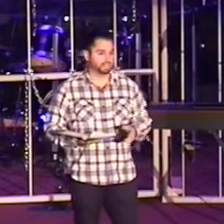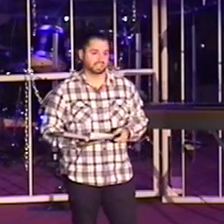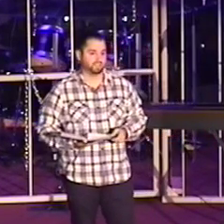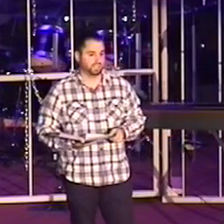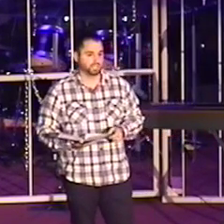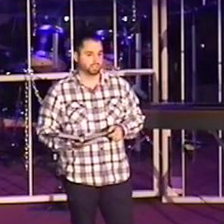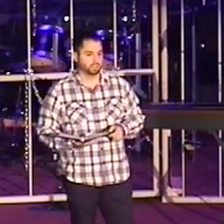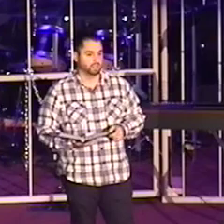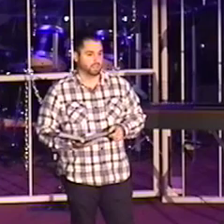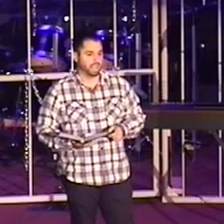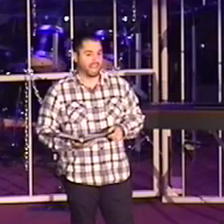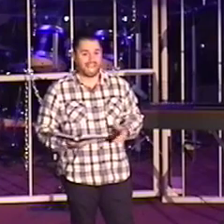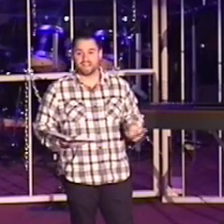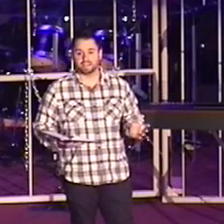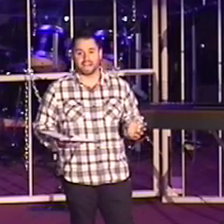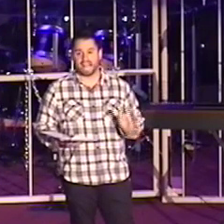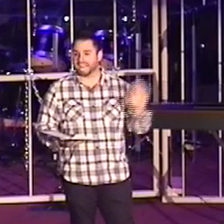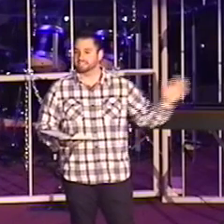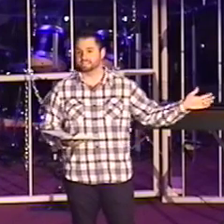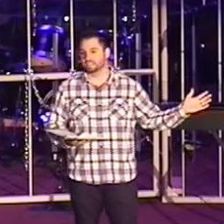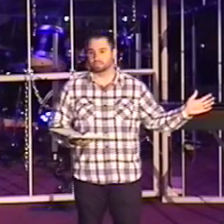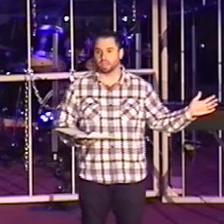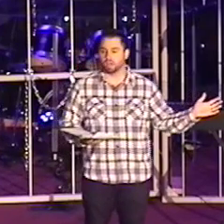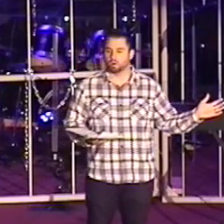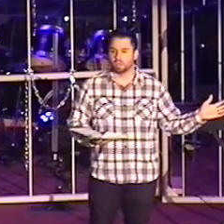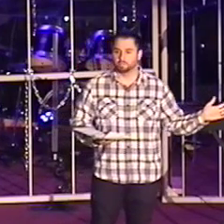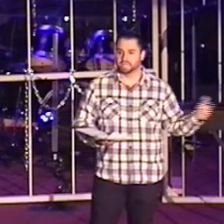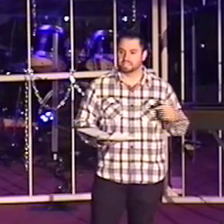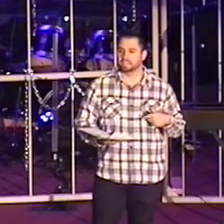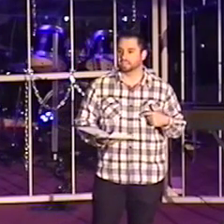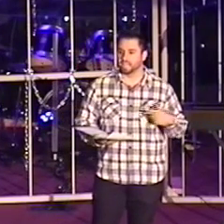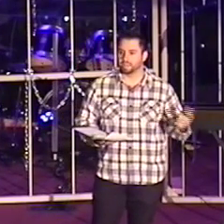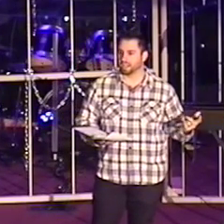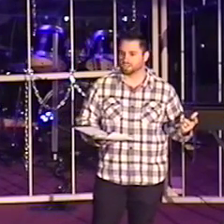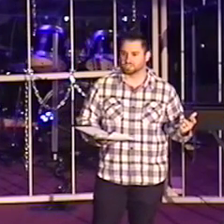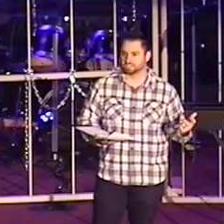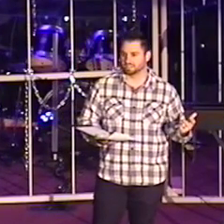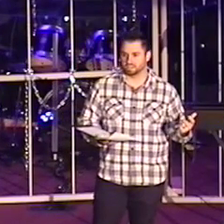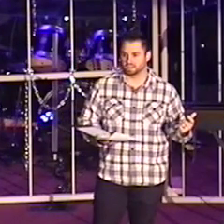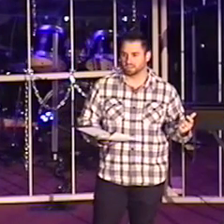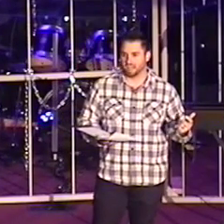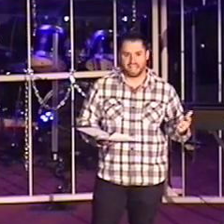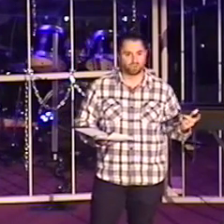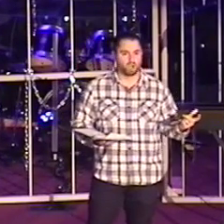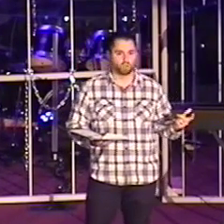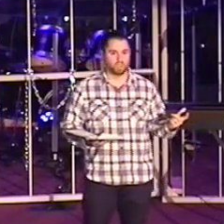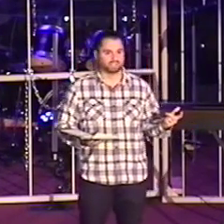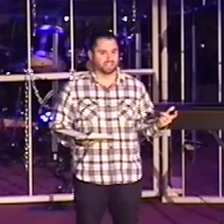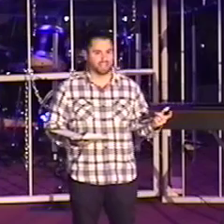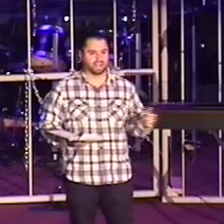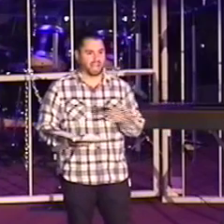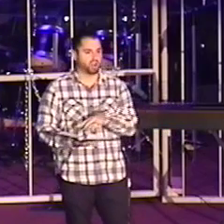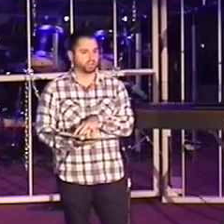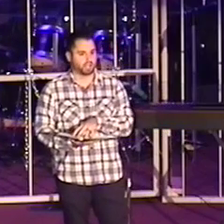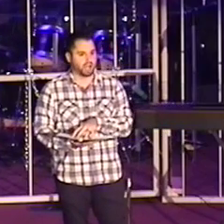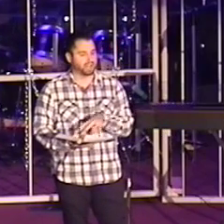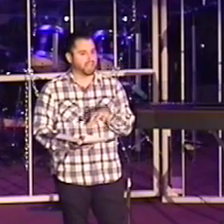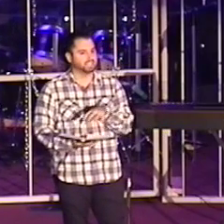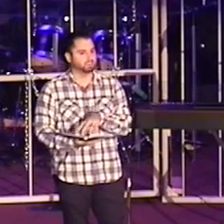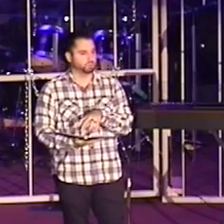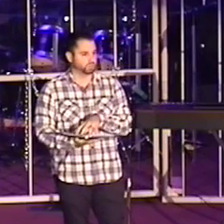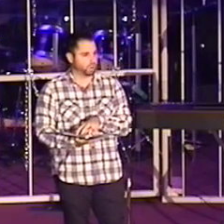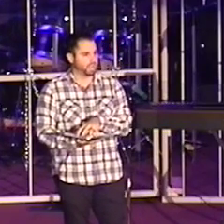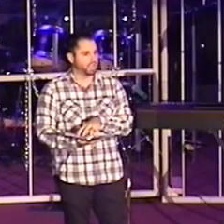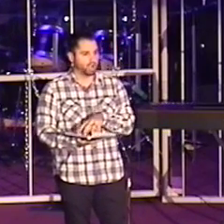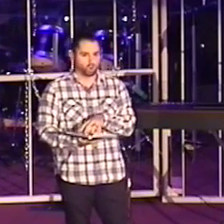with the plan of salvation. And I hated it. I hated to see them go. But at the end of the day, my conscience is clear. I can walk away saying that I honored God and